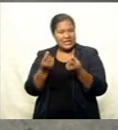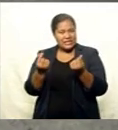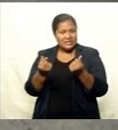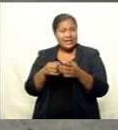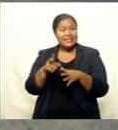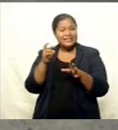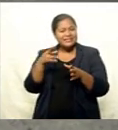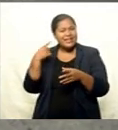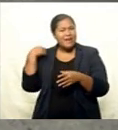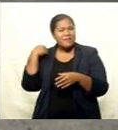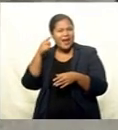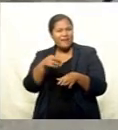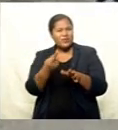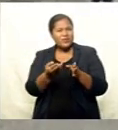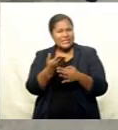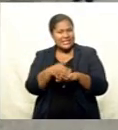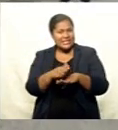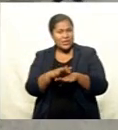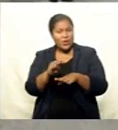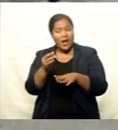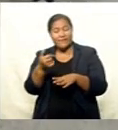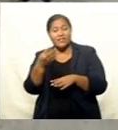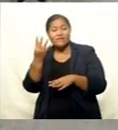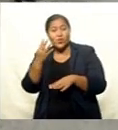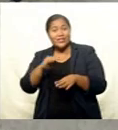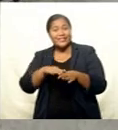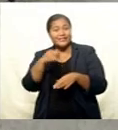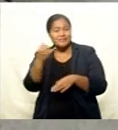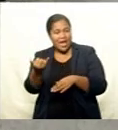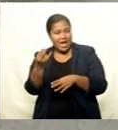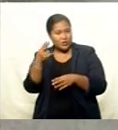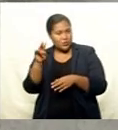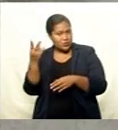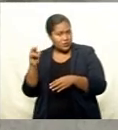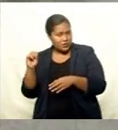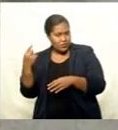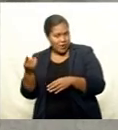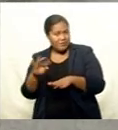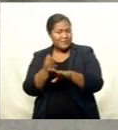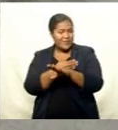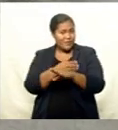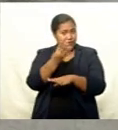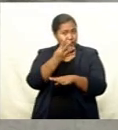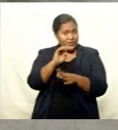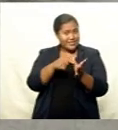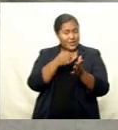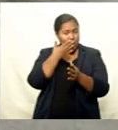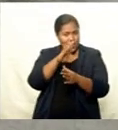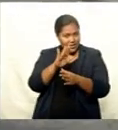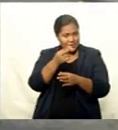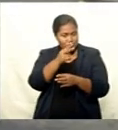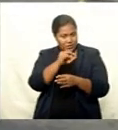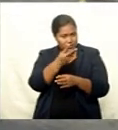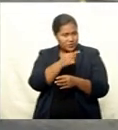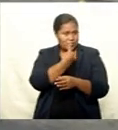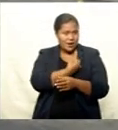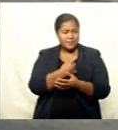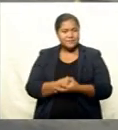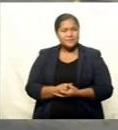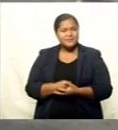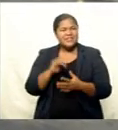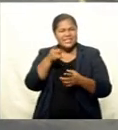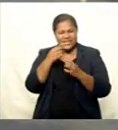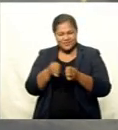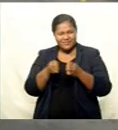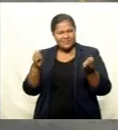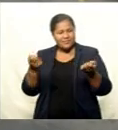renewals on or after the 14th of May 2021, but before the 14th of August 2021. Koya says the extension